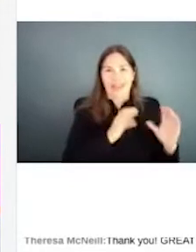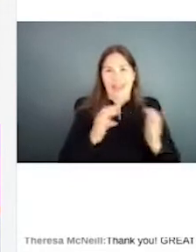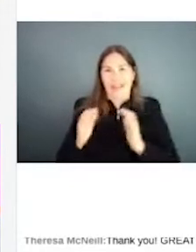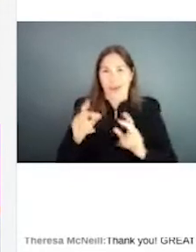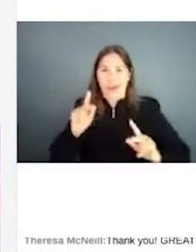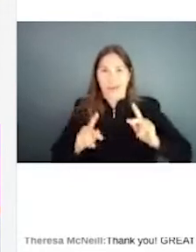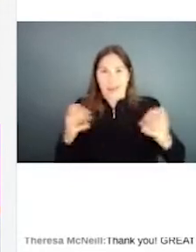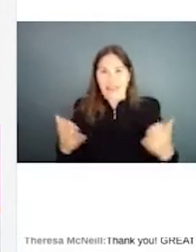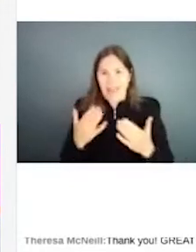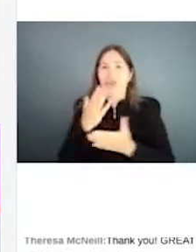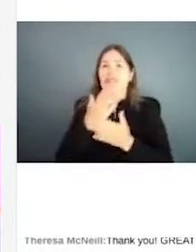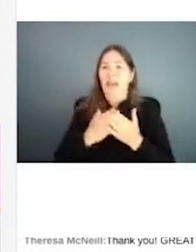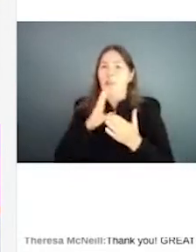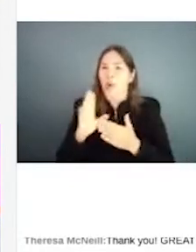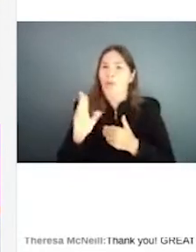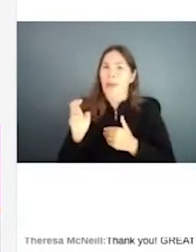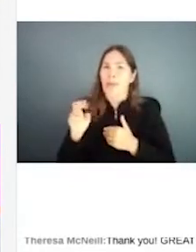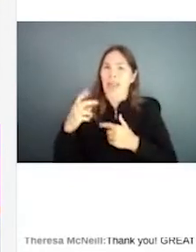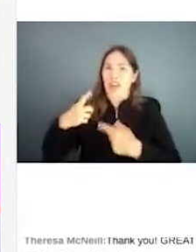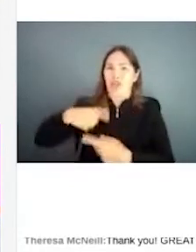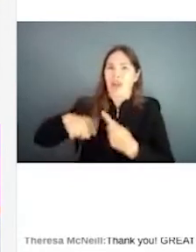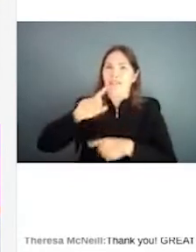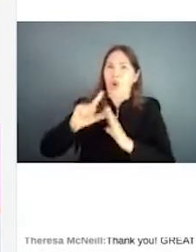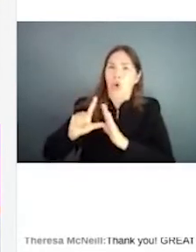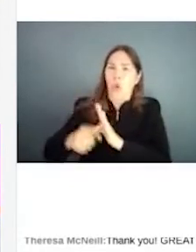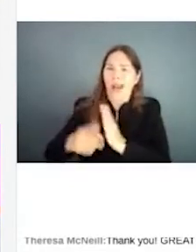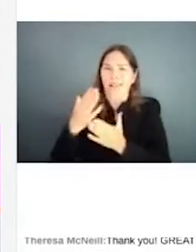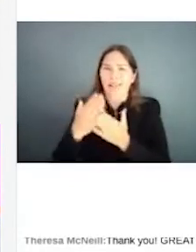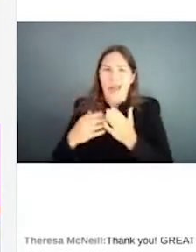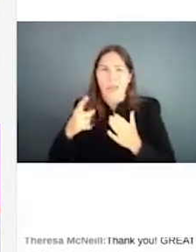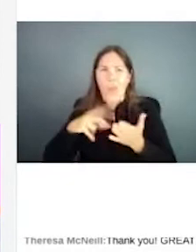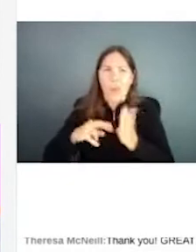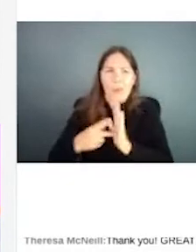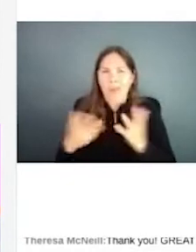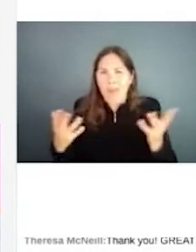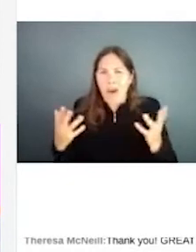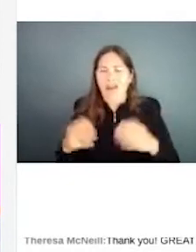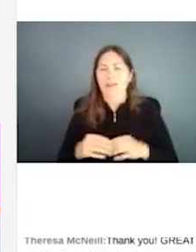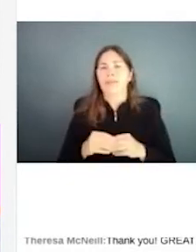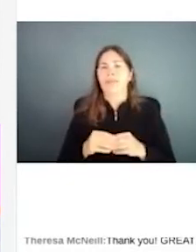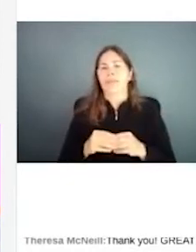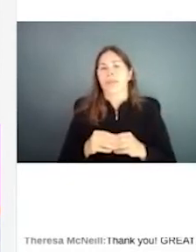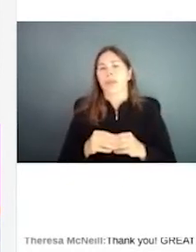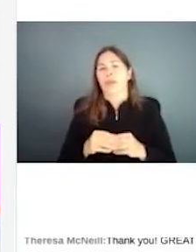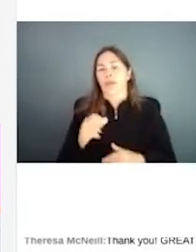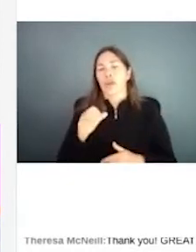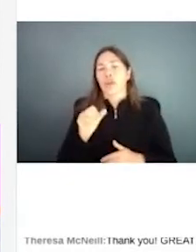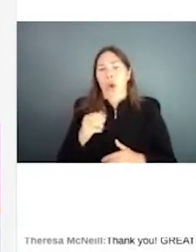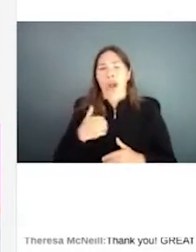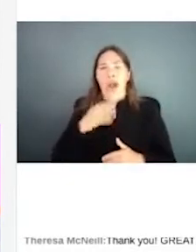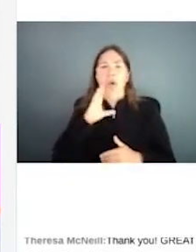right? People that have been around a while, and then people that are saying, what does all this mean? And so I'm